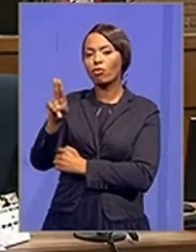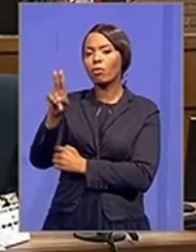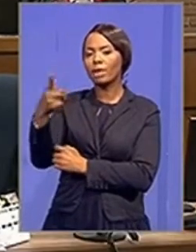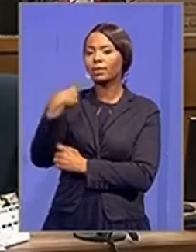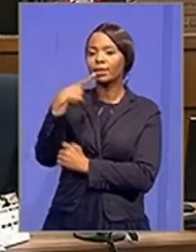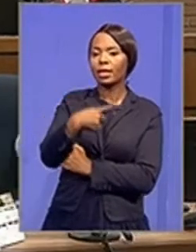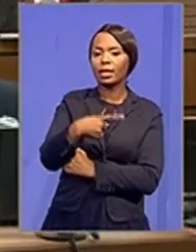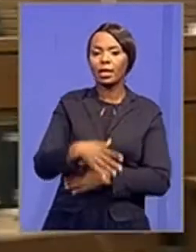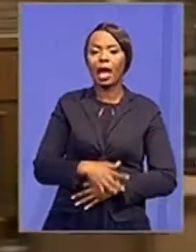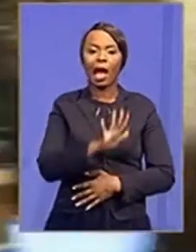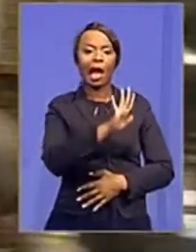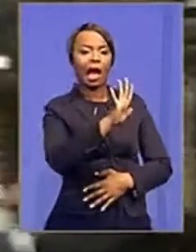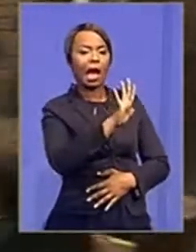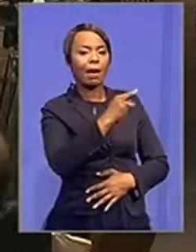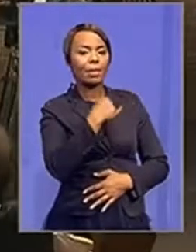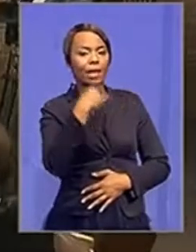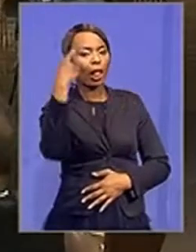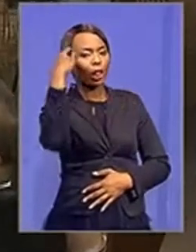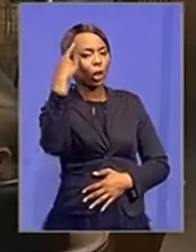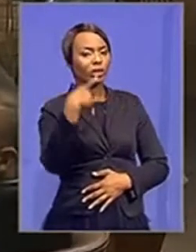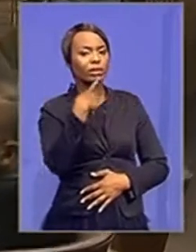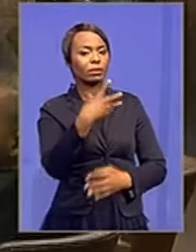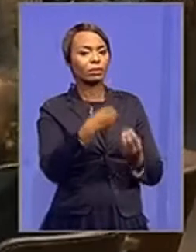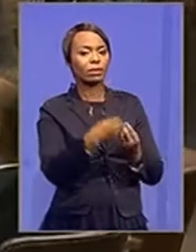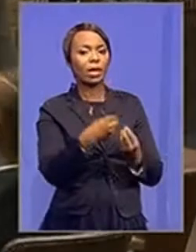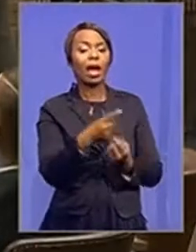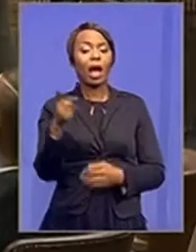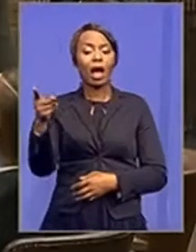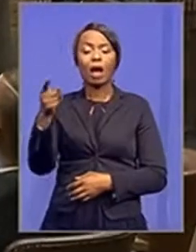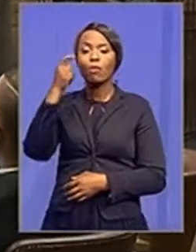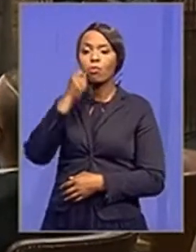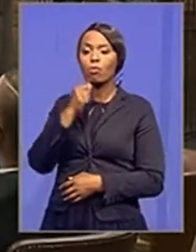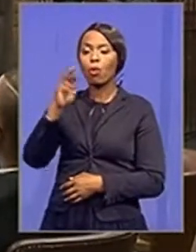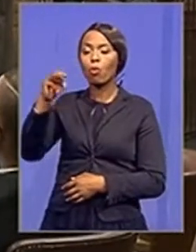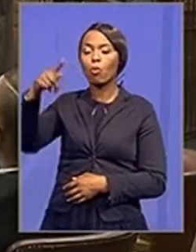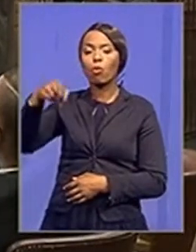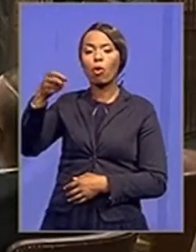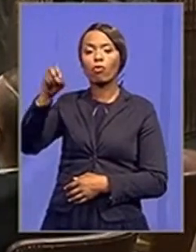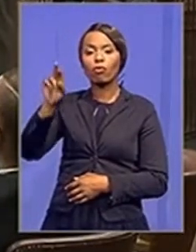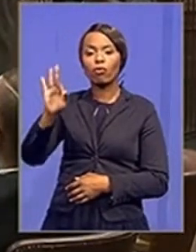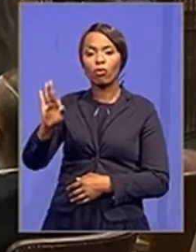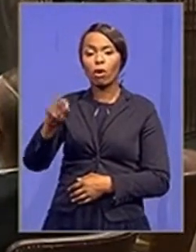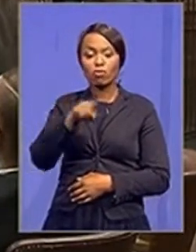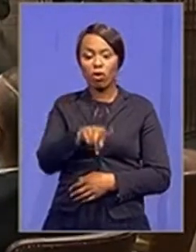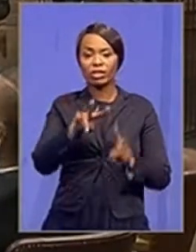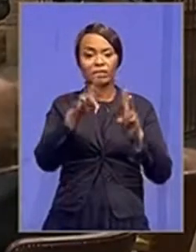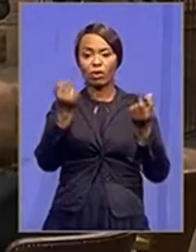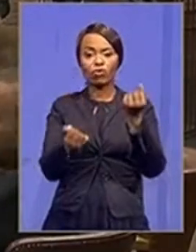Yes, no, I thought he was finished. That's all. Your Worship, Mr. Mpofu should sit. This is not a commission. This is a court of law. You will